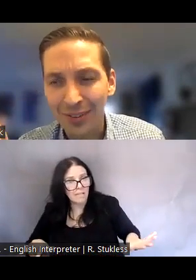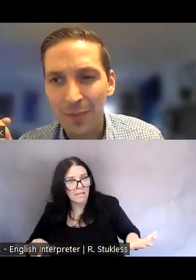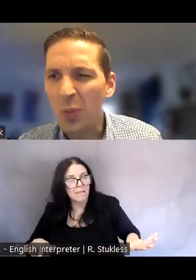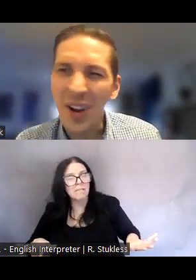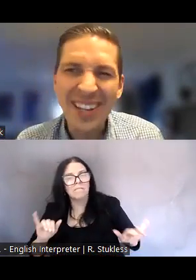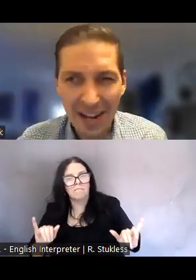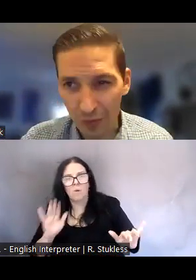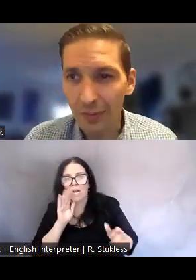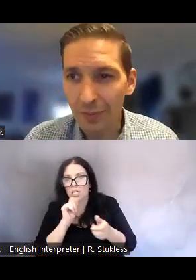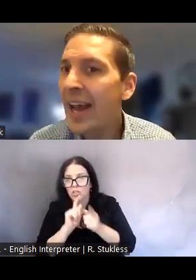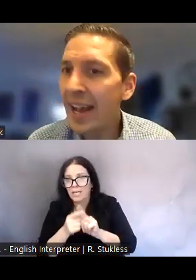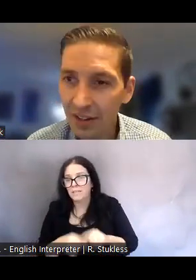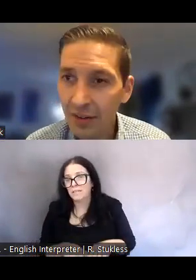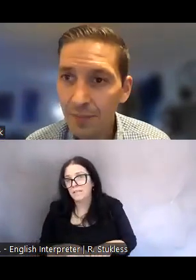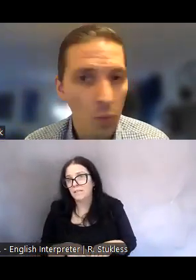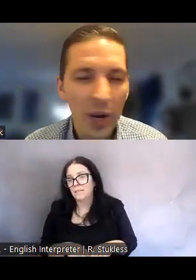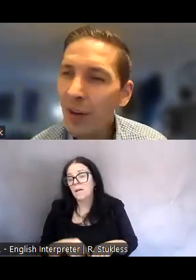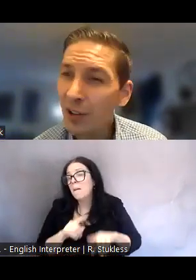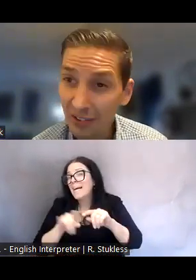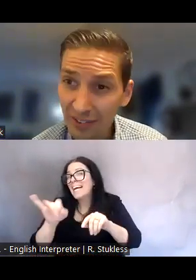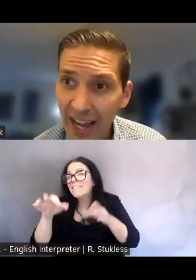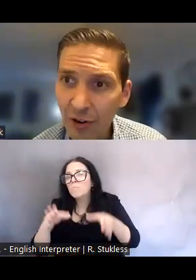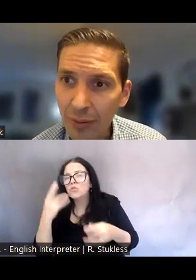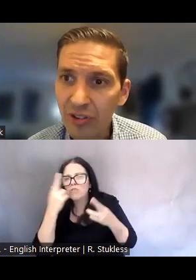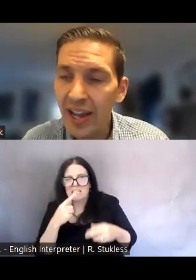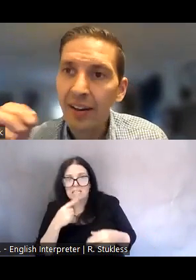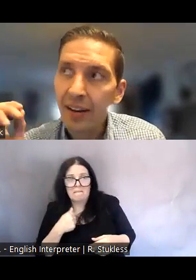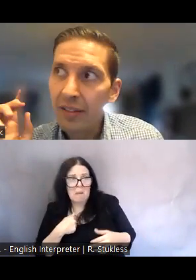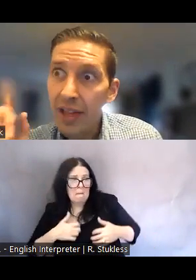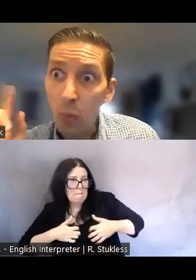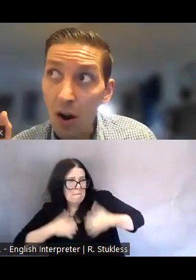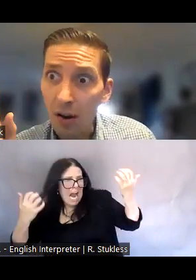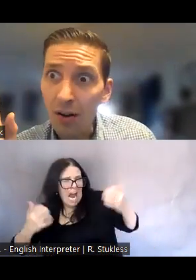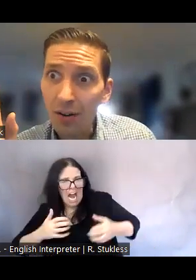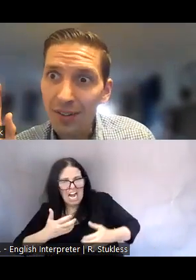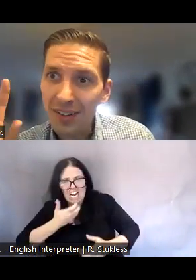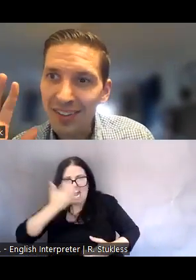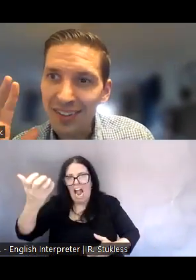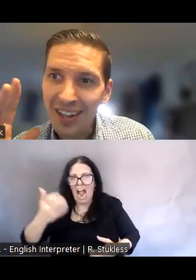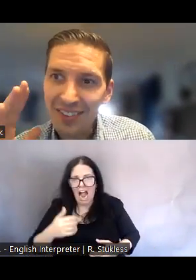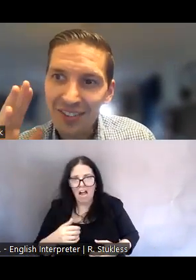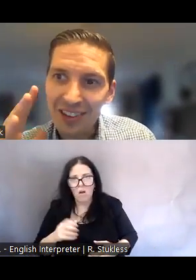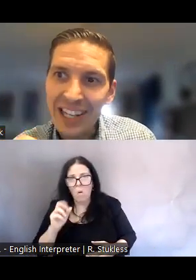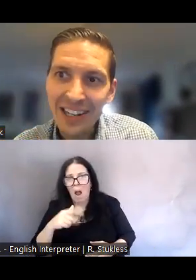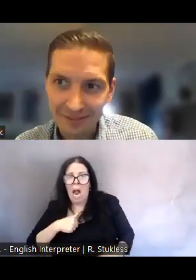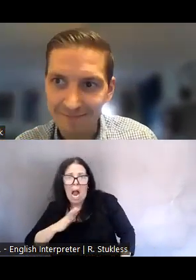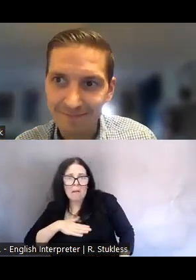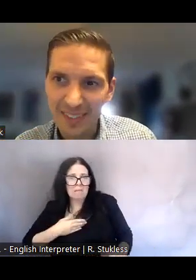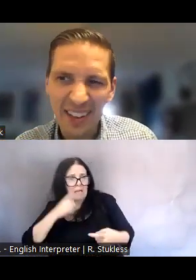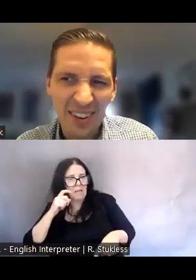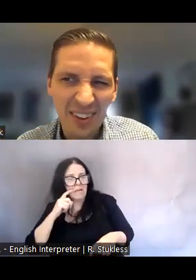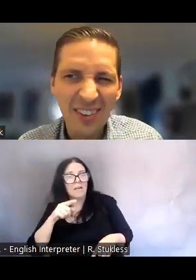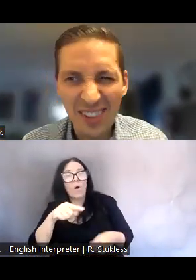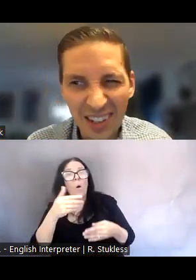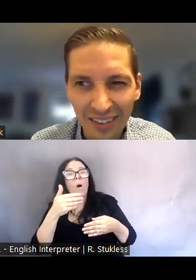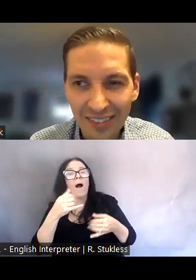loud, when I get real mad, when I get really sad or upset, that wall, it starts to lean,